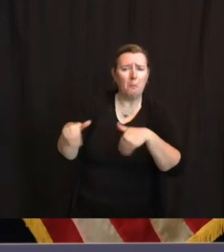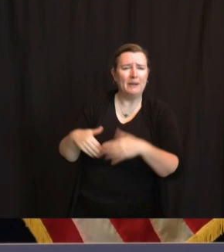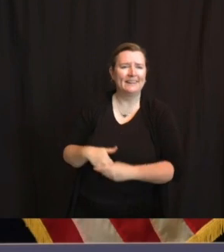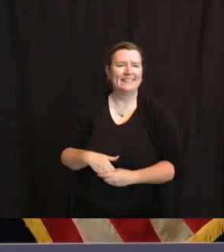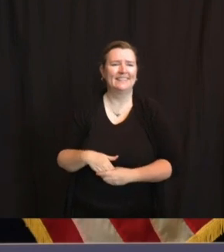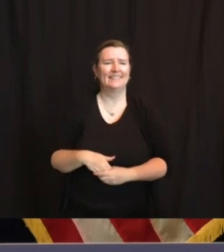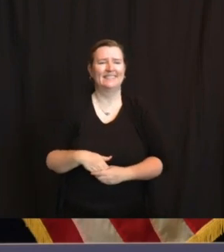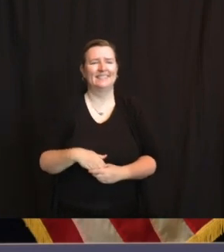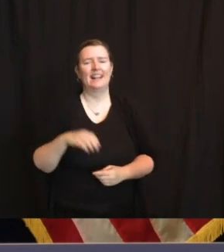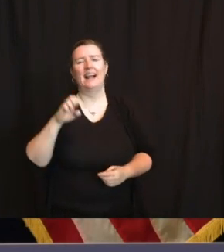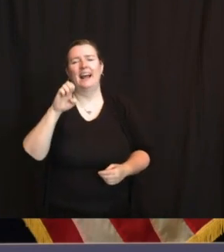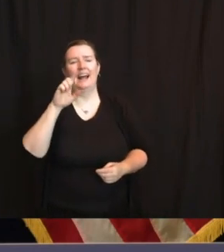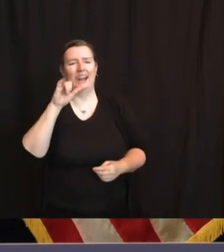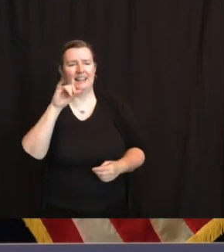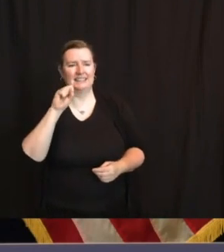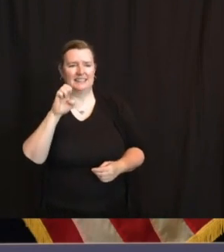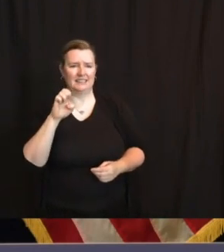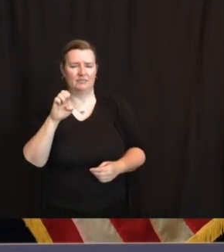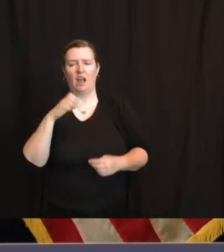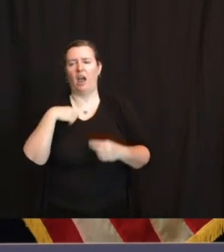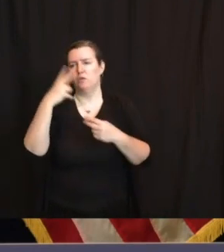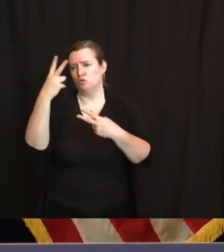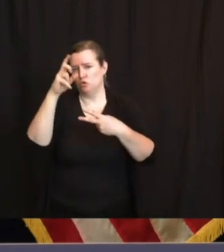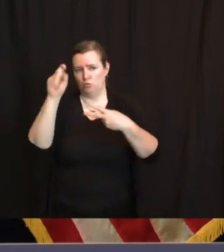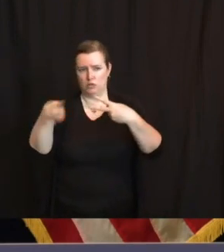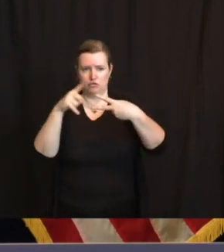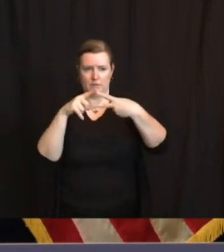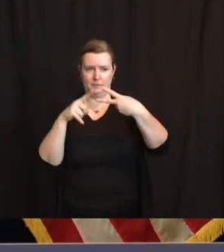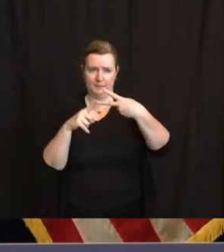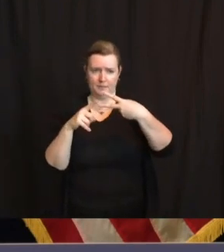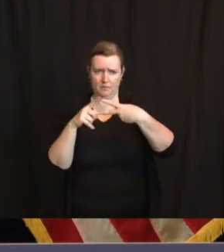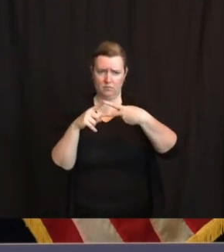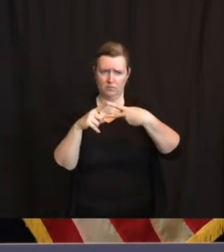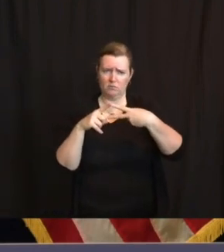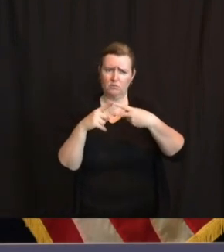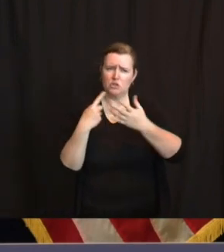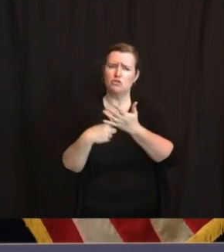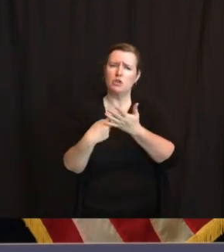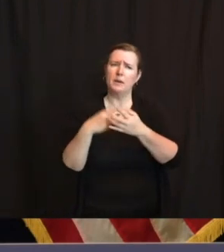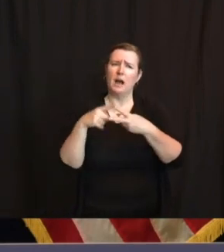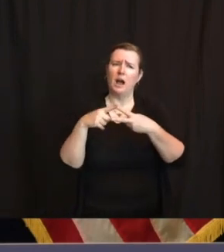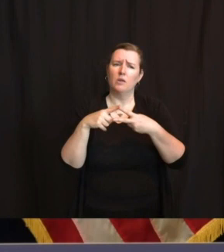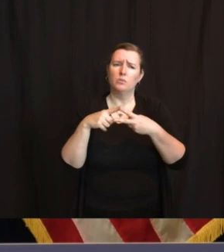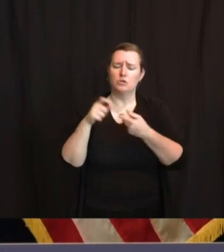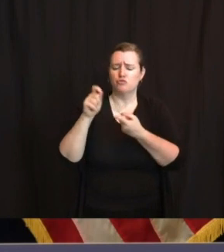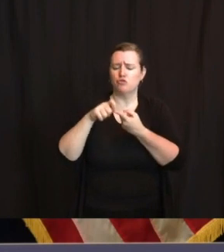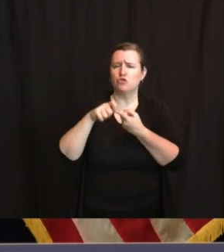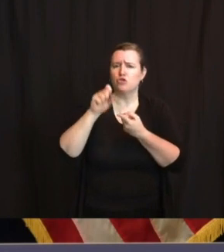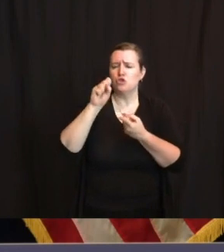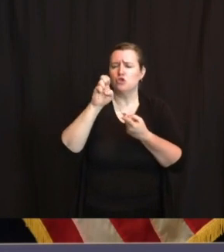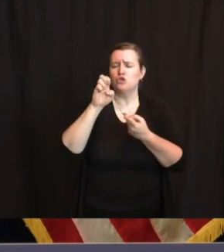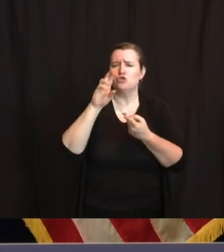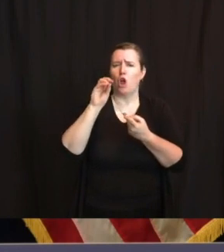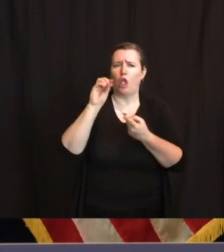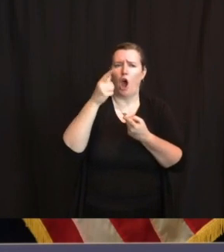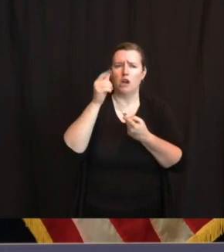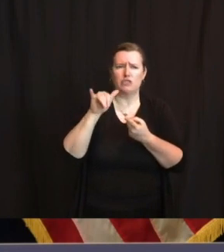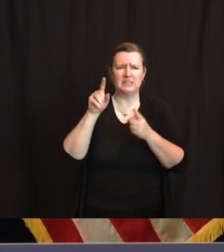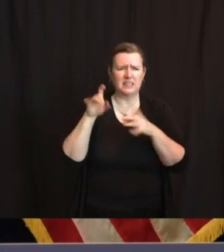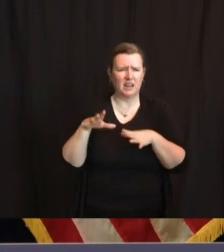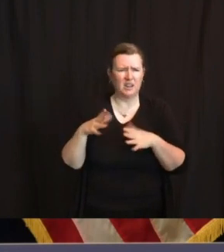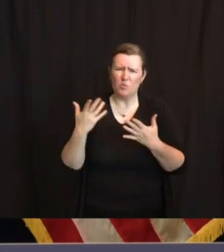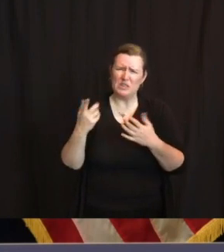of days, you've been referring to serology tests, and I'm not clear on how that's different from any other test.